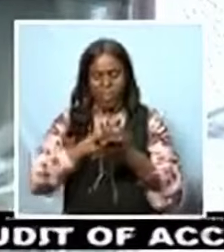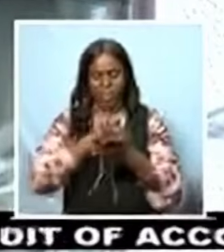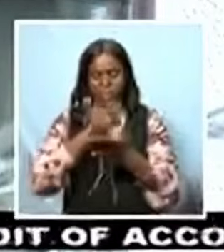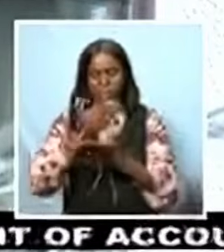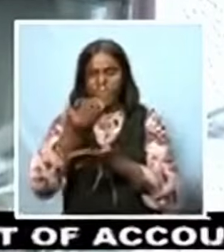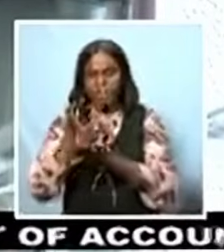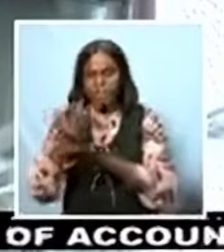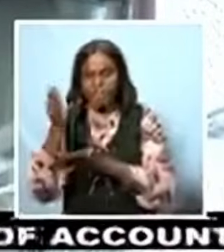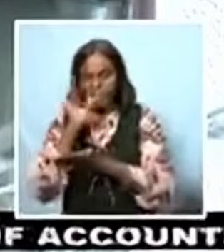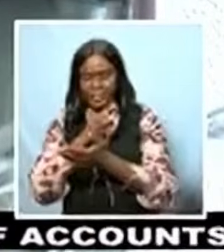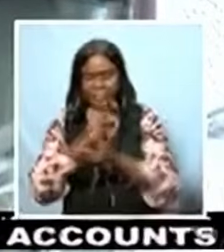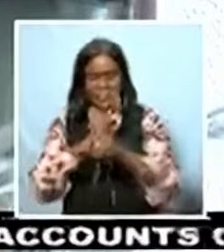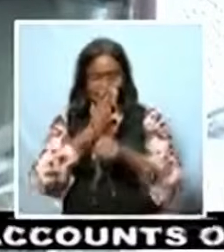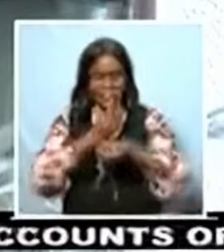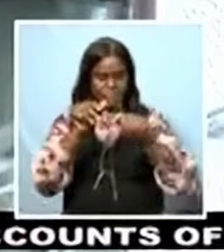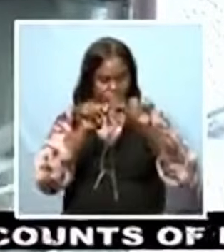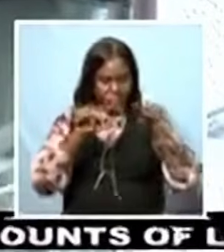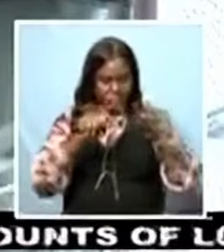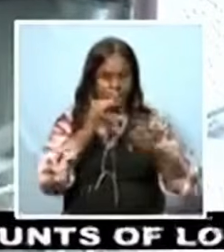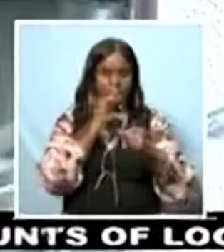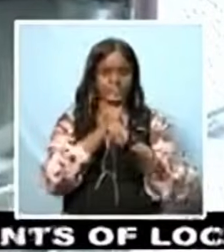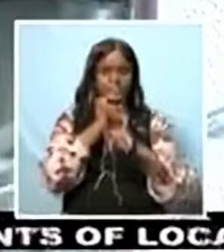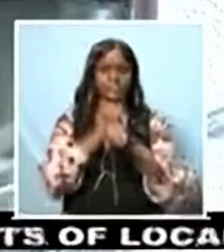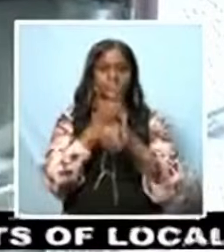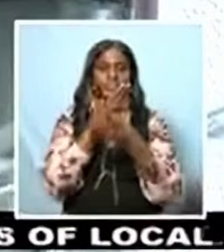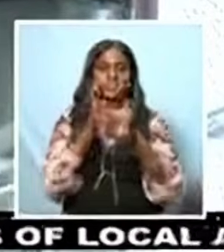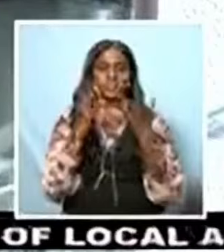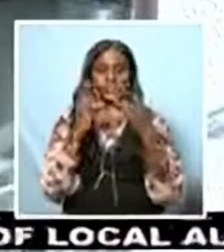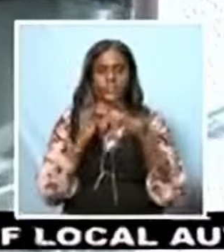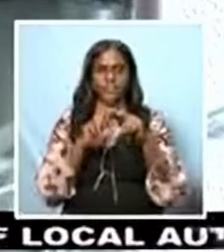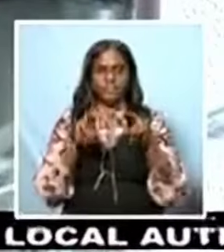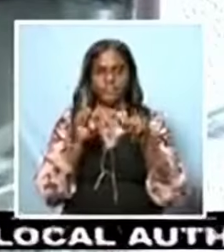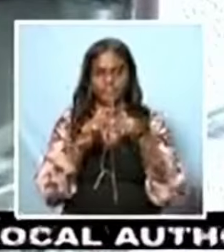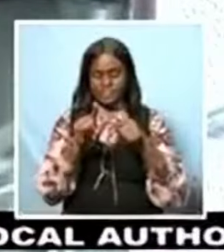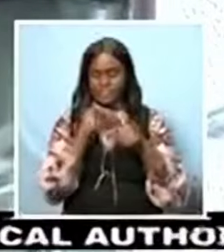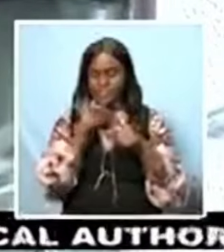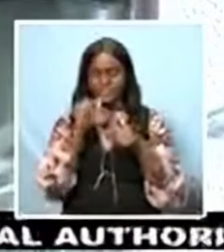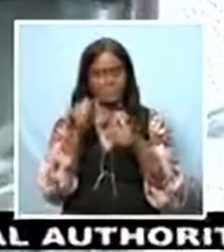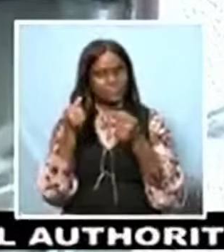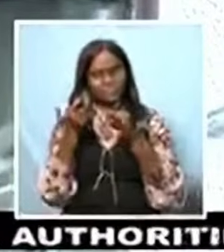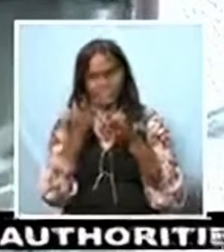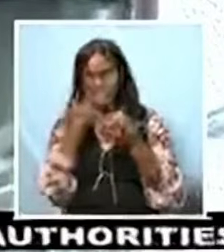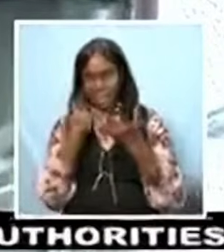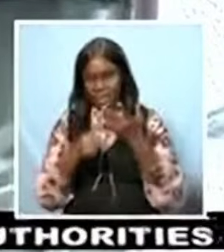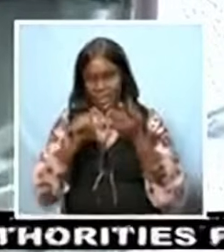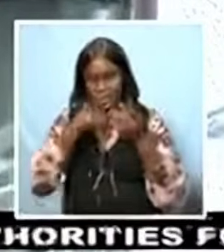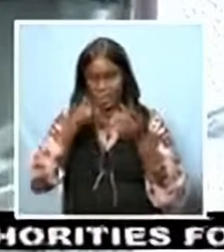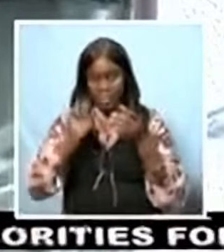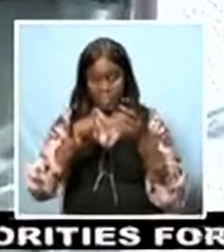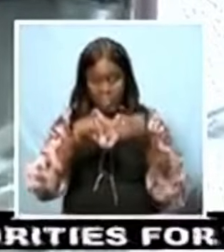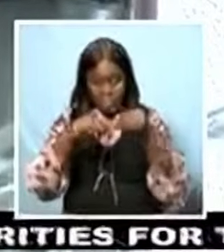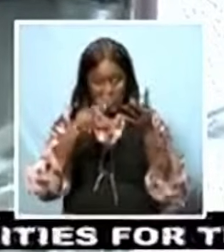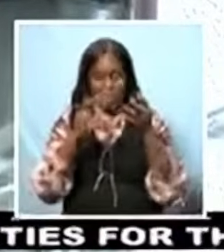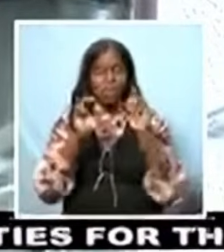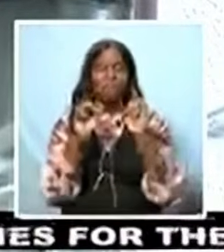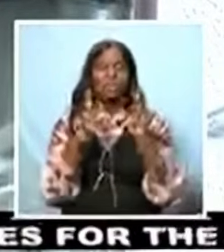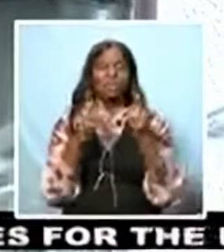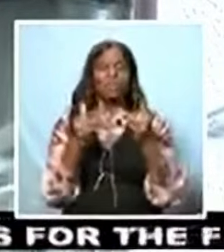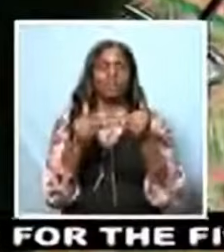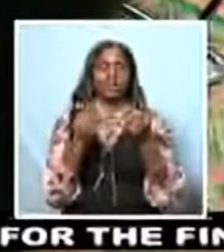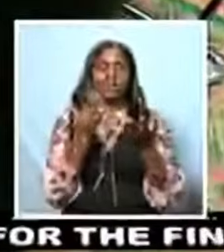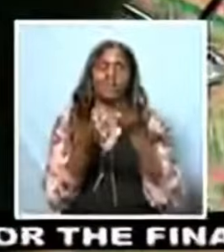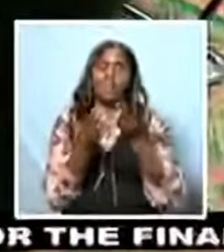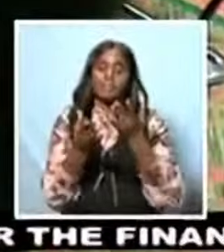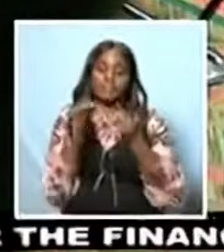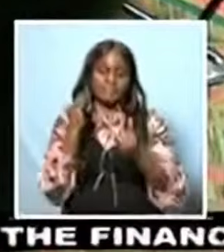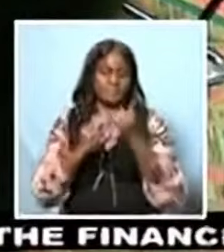procured after the audit was done, Chair. Okay. Otherwise, it's not a favor we're supposed to provide. Okay. Maybe